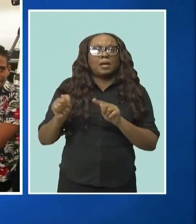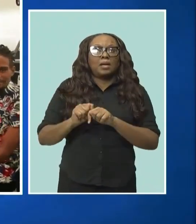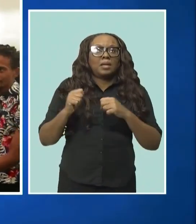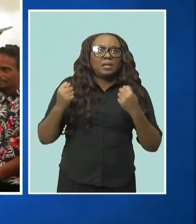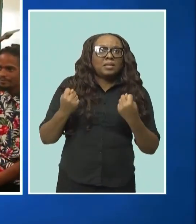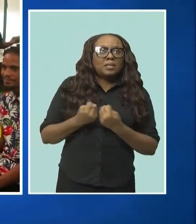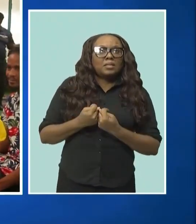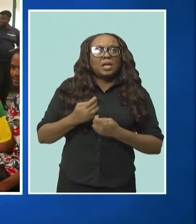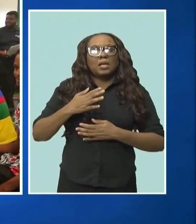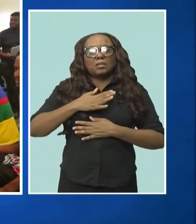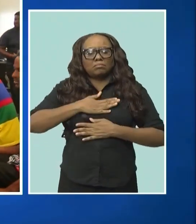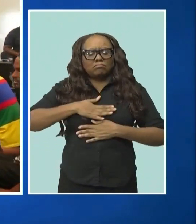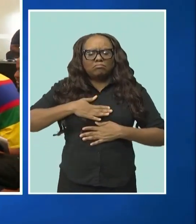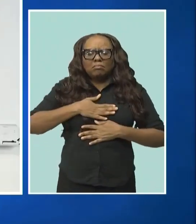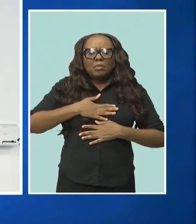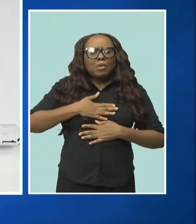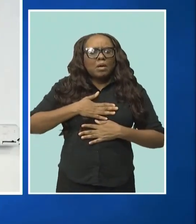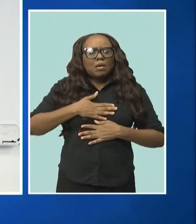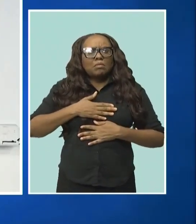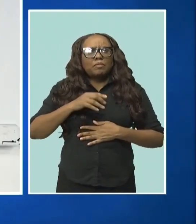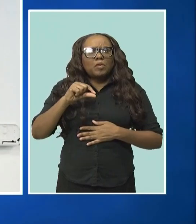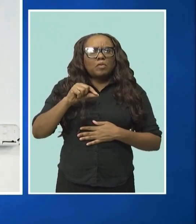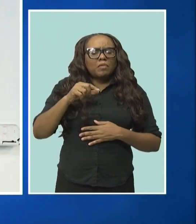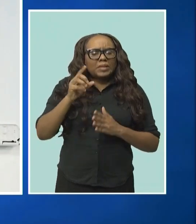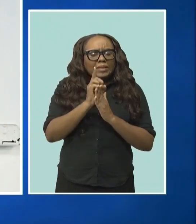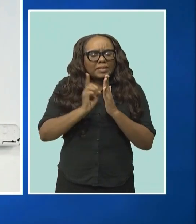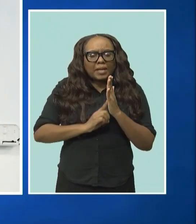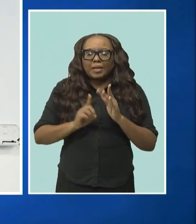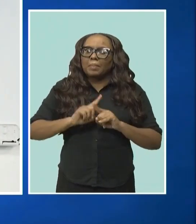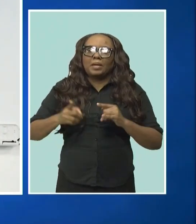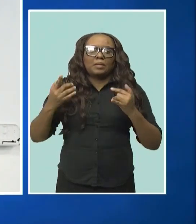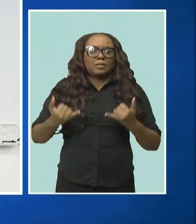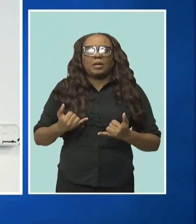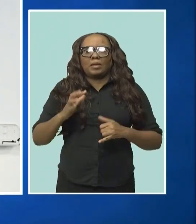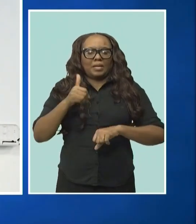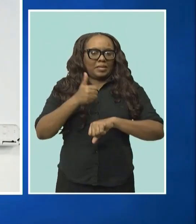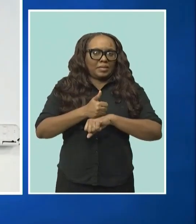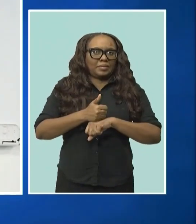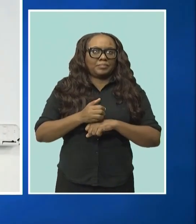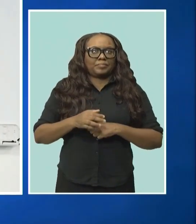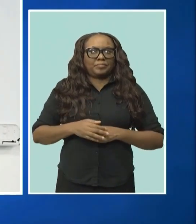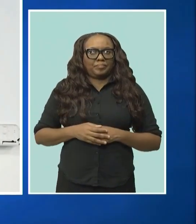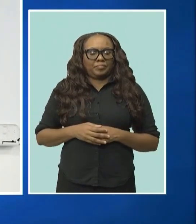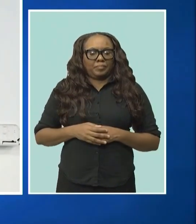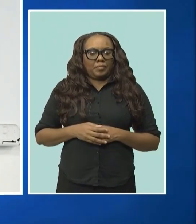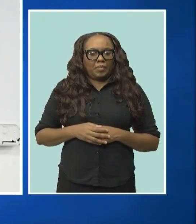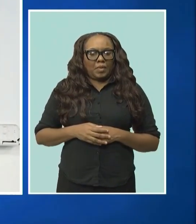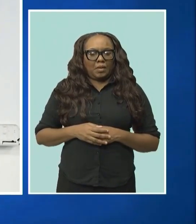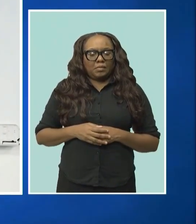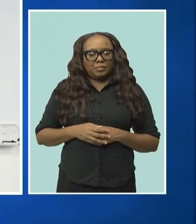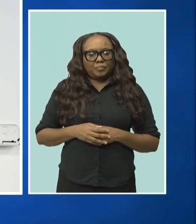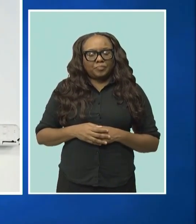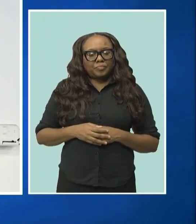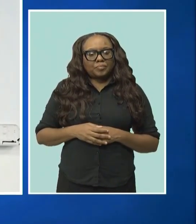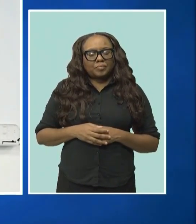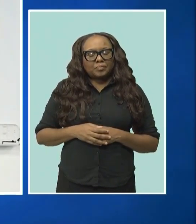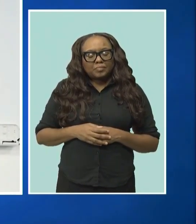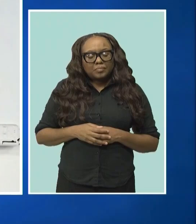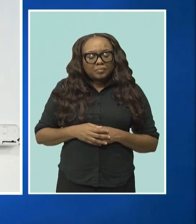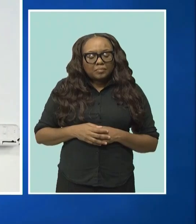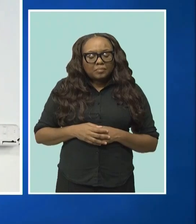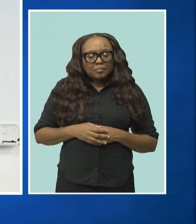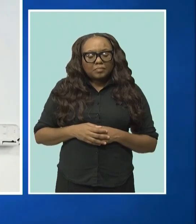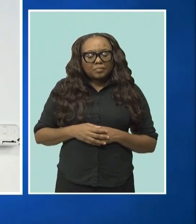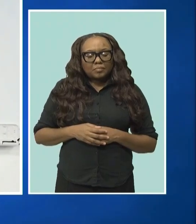as a hobby into a business. Entrepreneurship is not something to fall back on, or it is not something that persons who